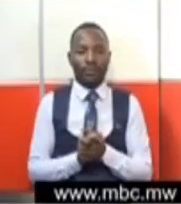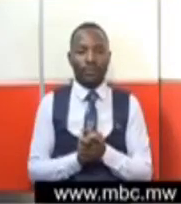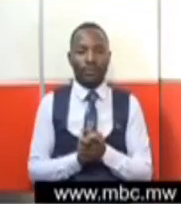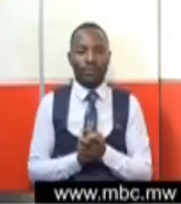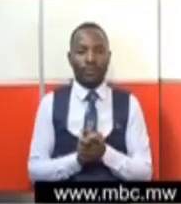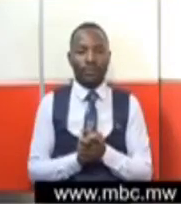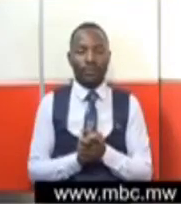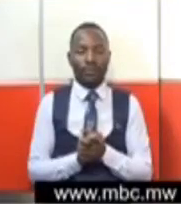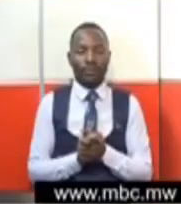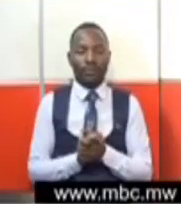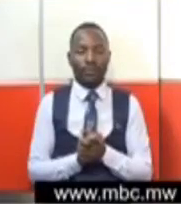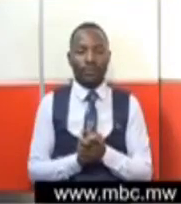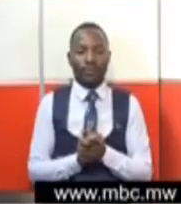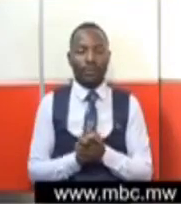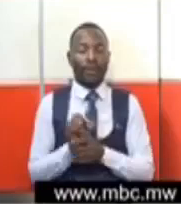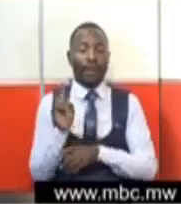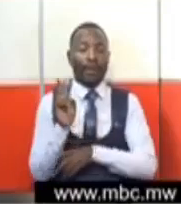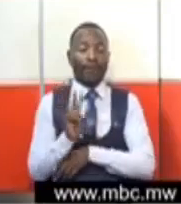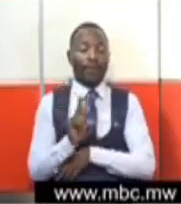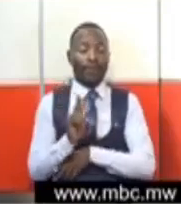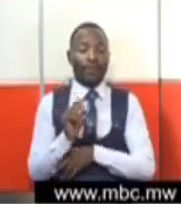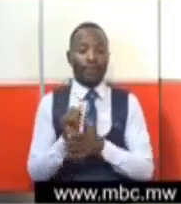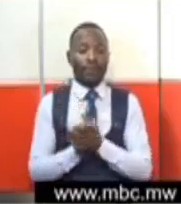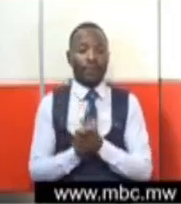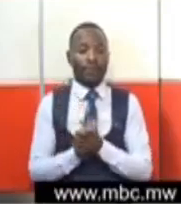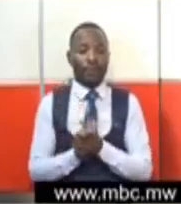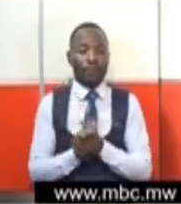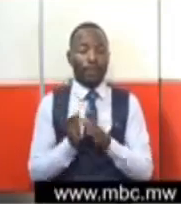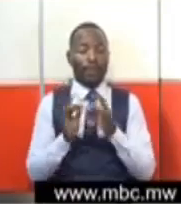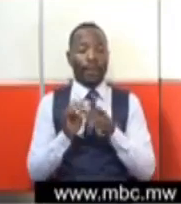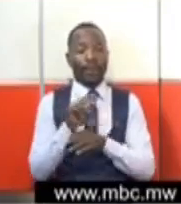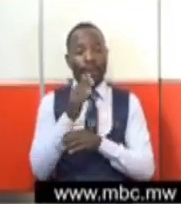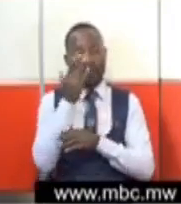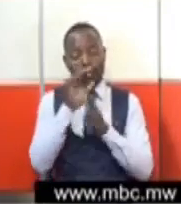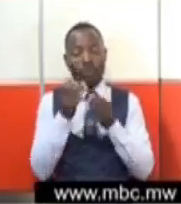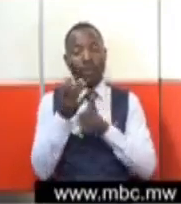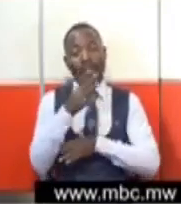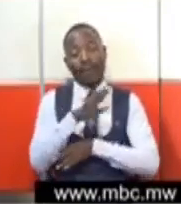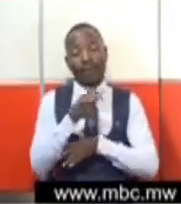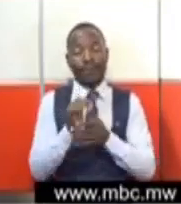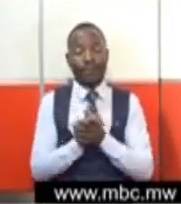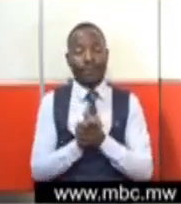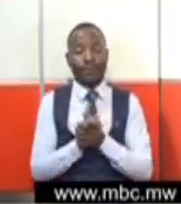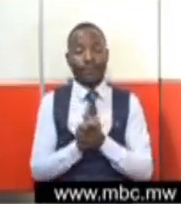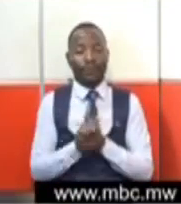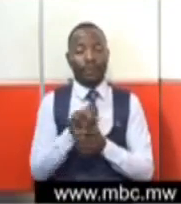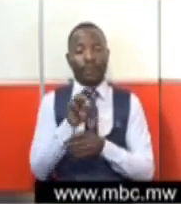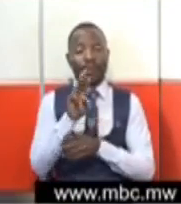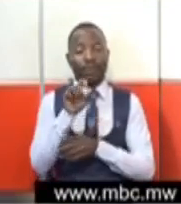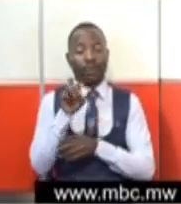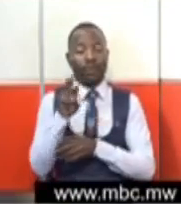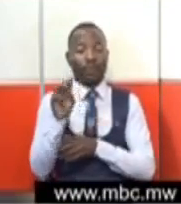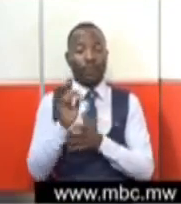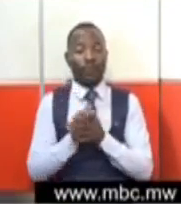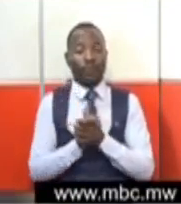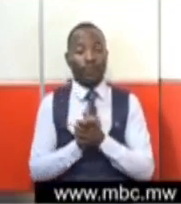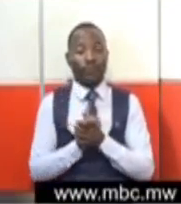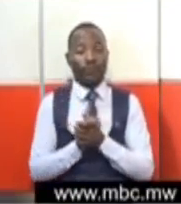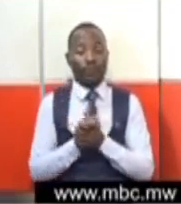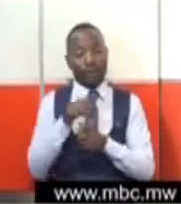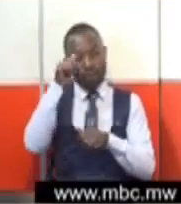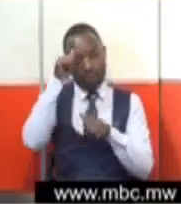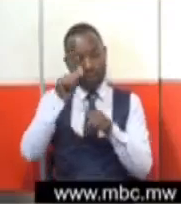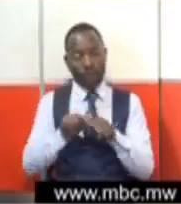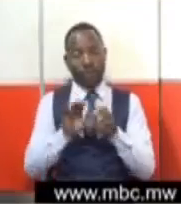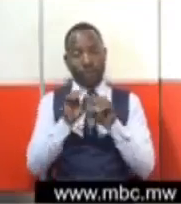For more on these and other stories, follow our online platforms, Facebook, X, and our website, mbc.mw.